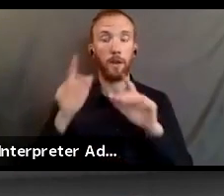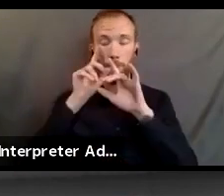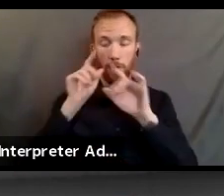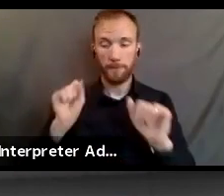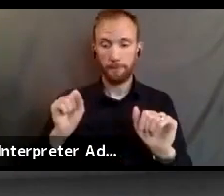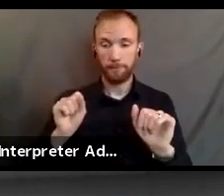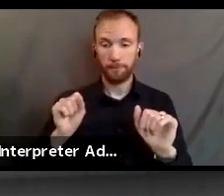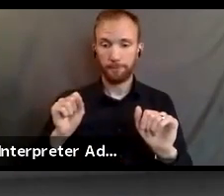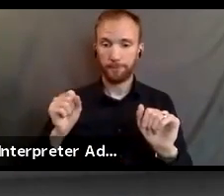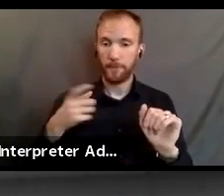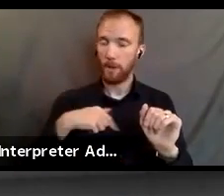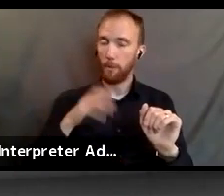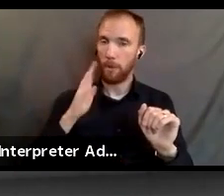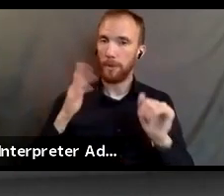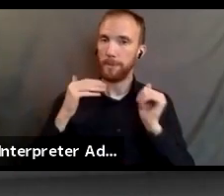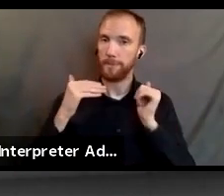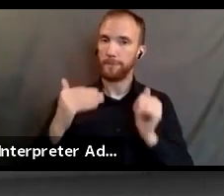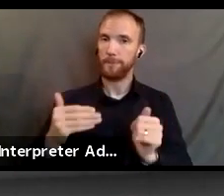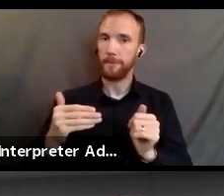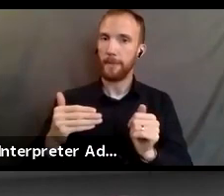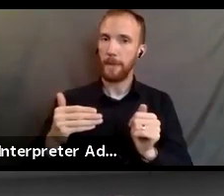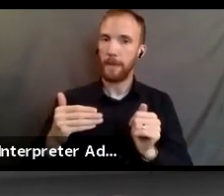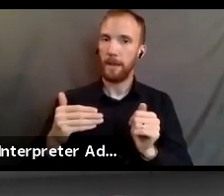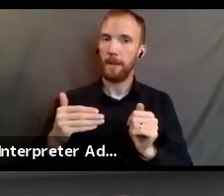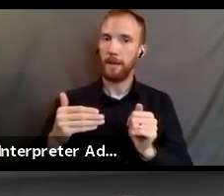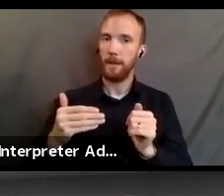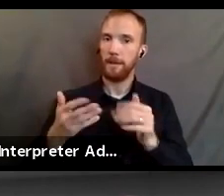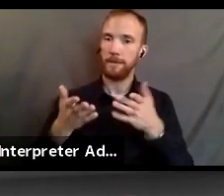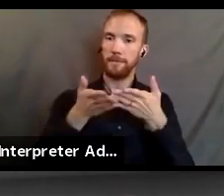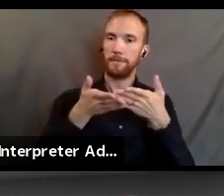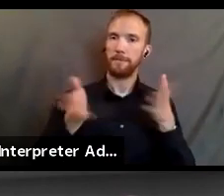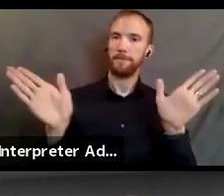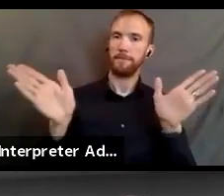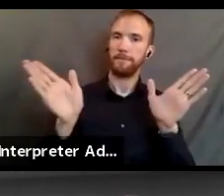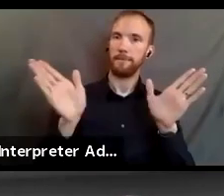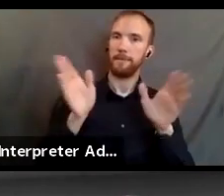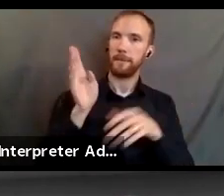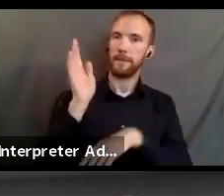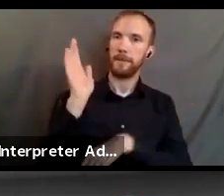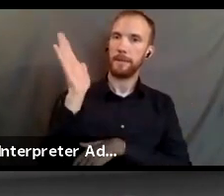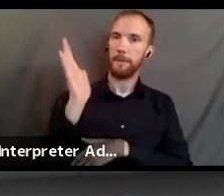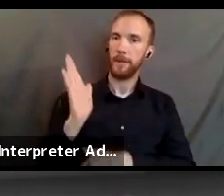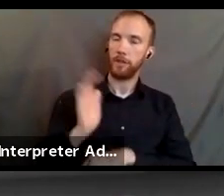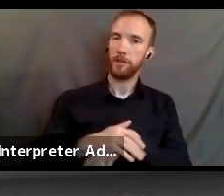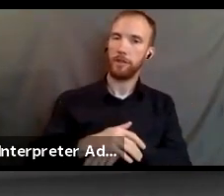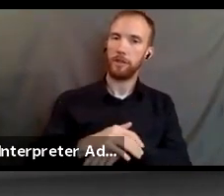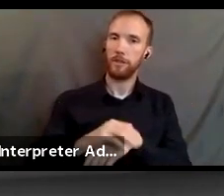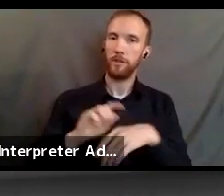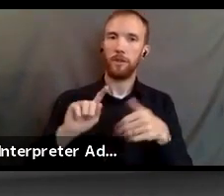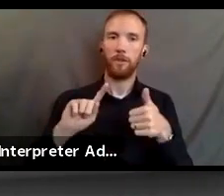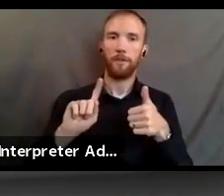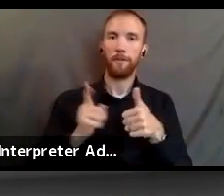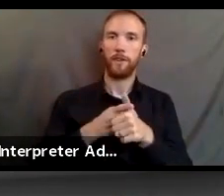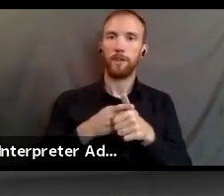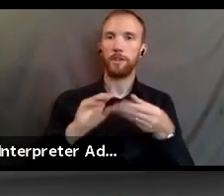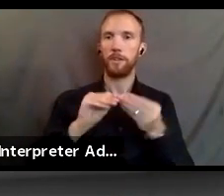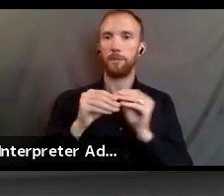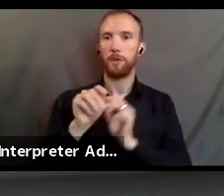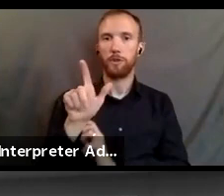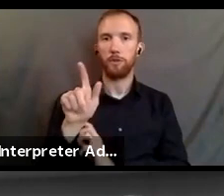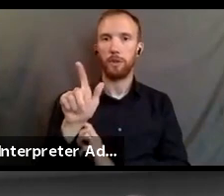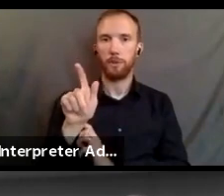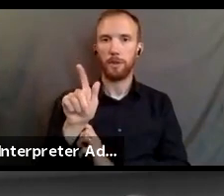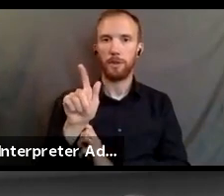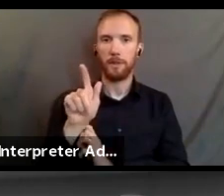will begin with the speakers list and i'll start off by calling speaker number 21 si la